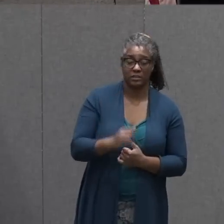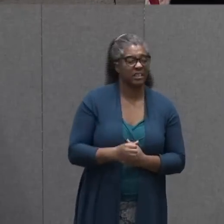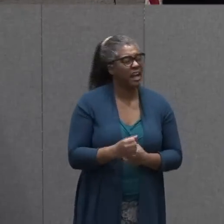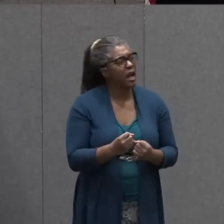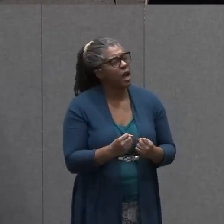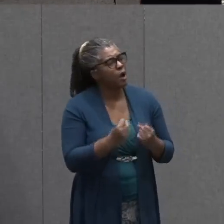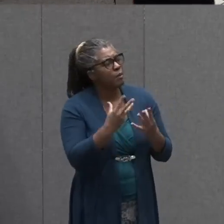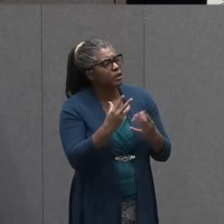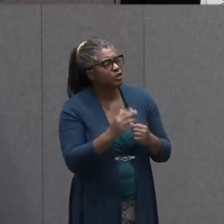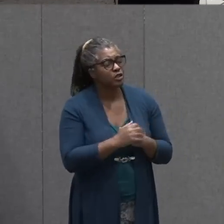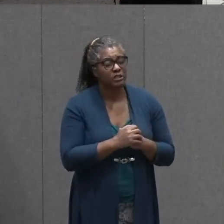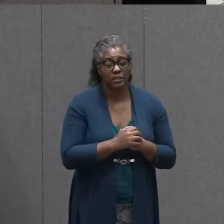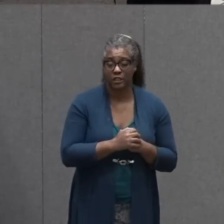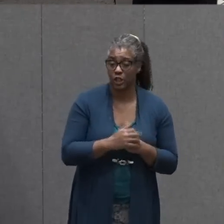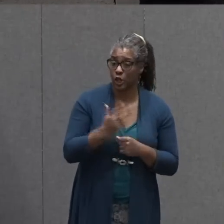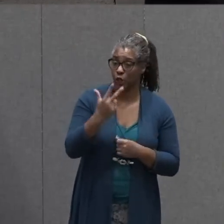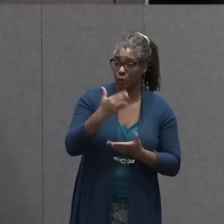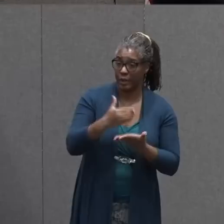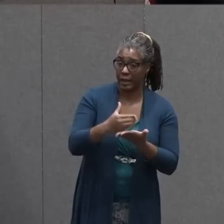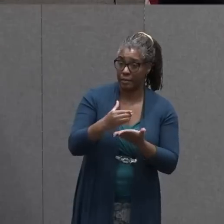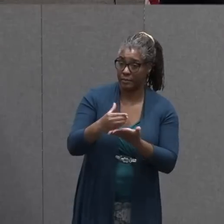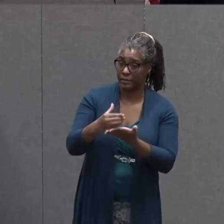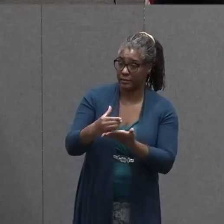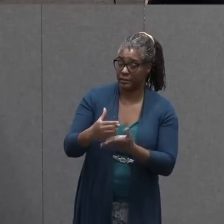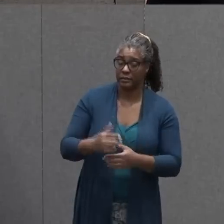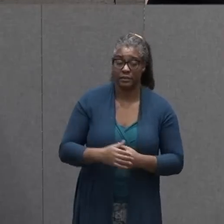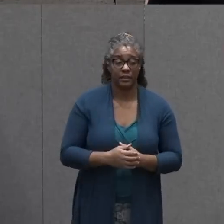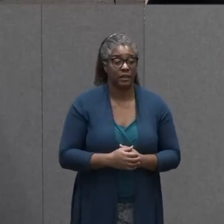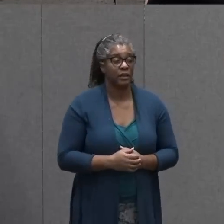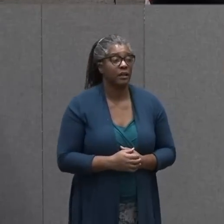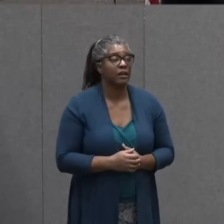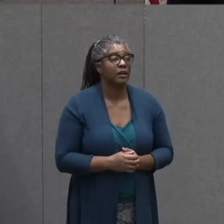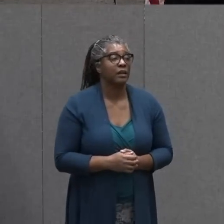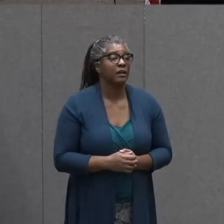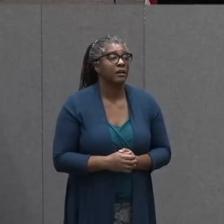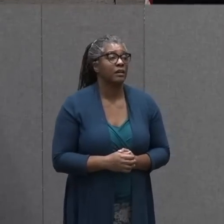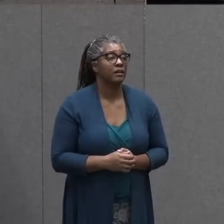oats? We have 3 cups of oats.